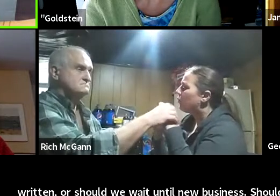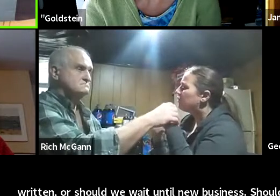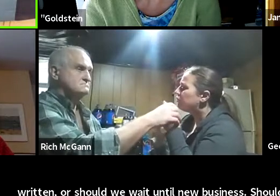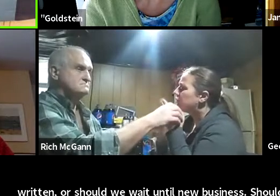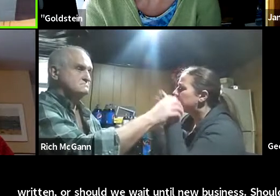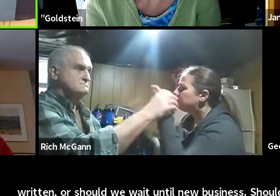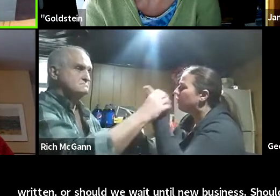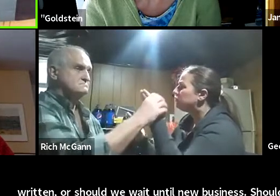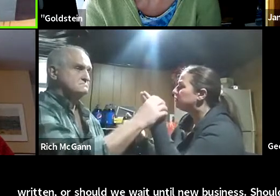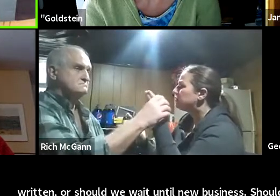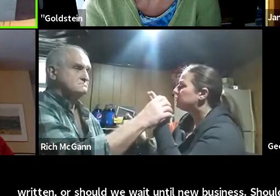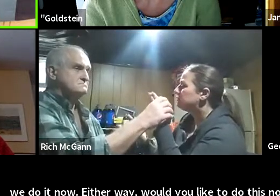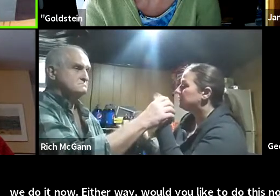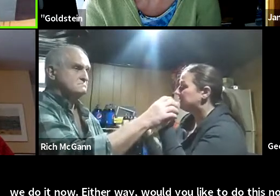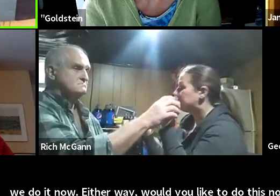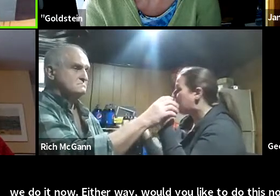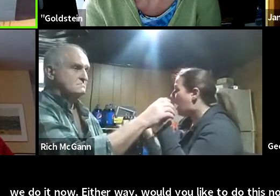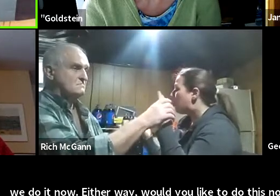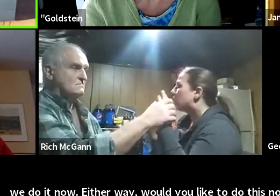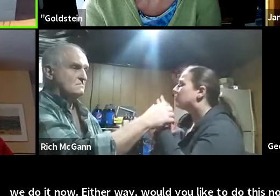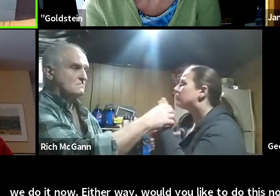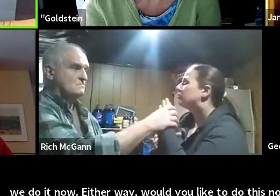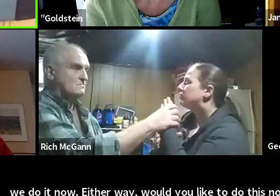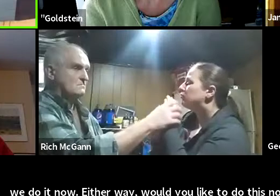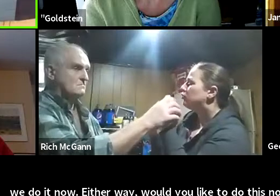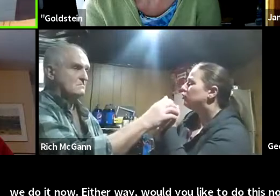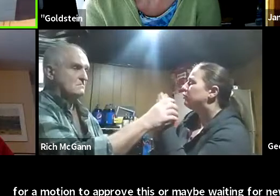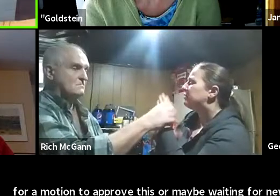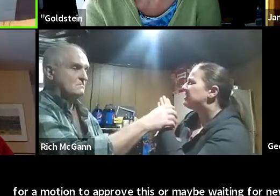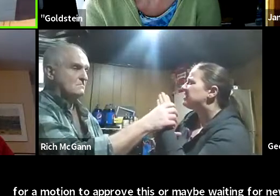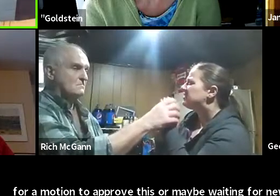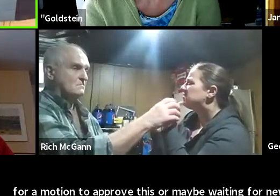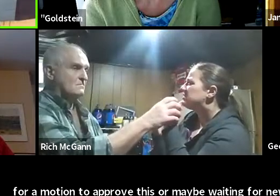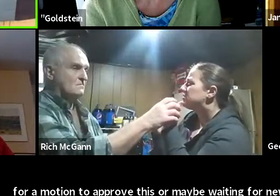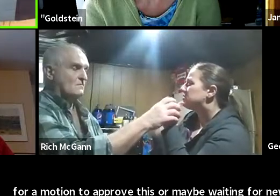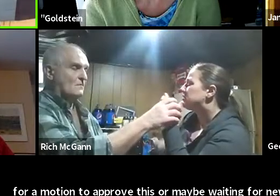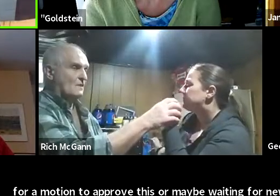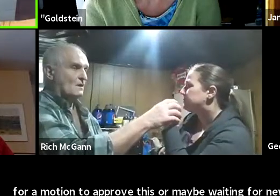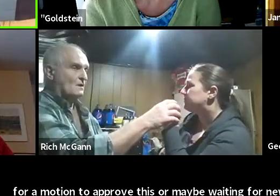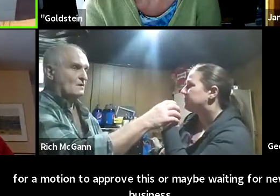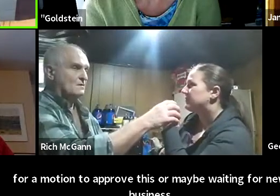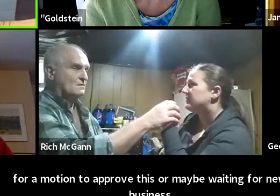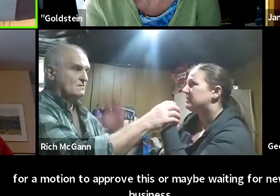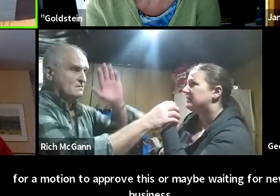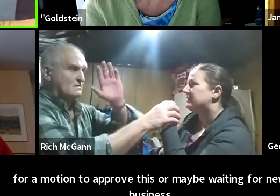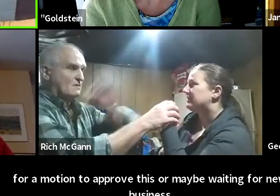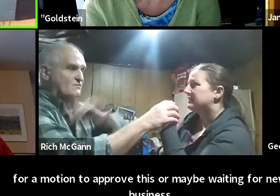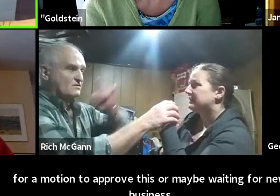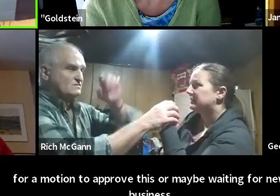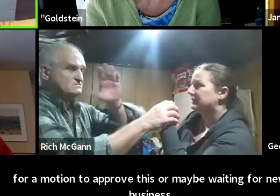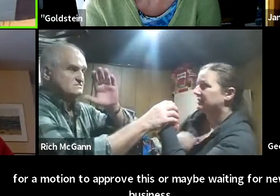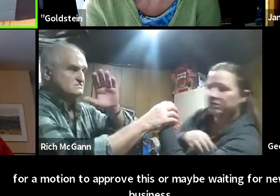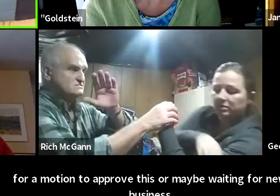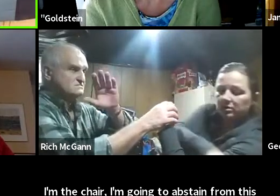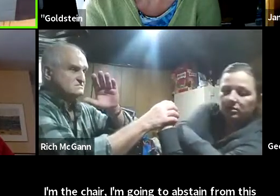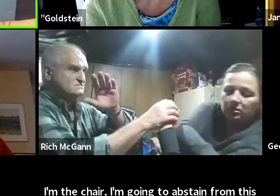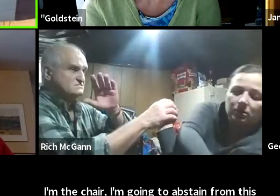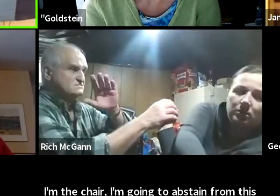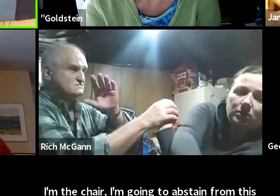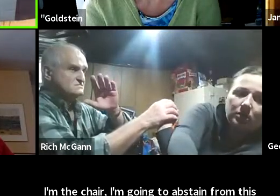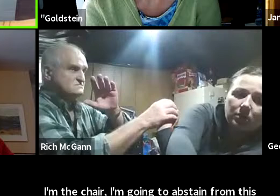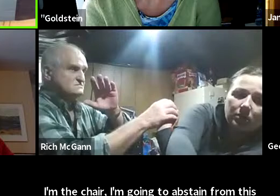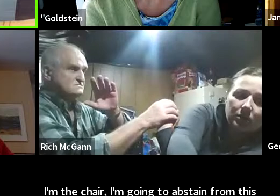for a motion to approve this, or maybe waiting for new business? I'm the chair. I'm going to abstain from this.